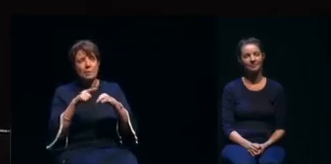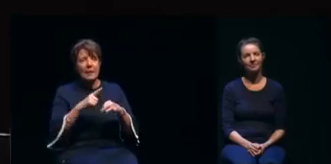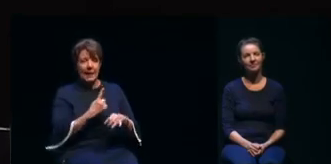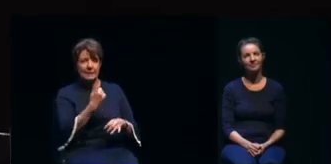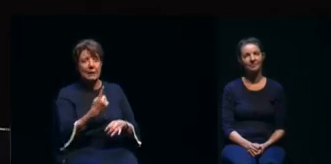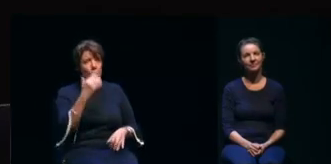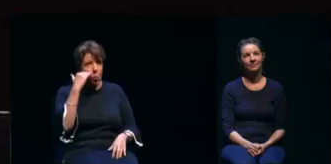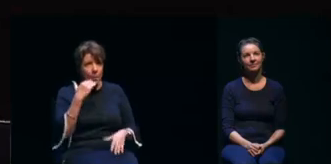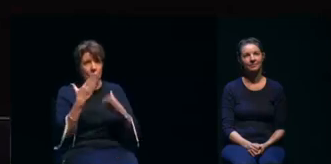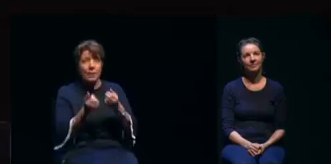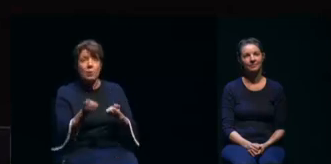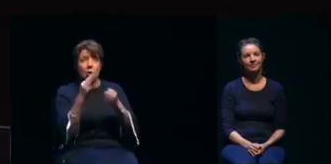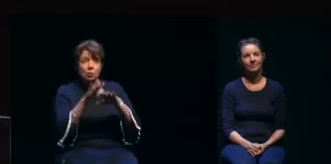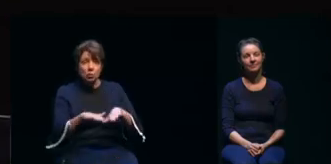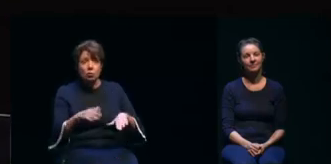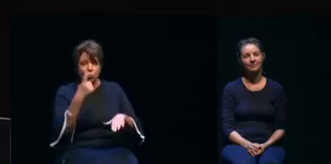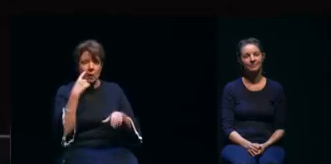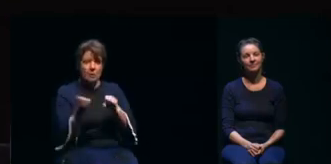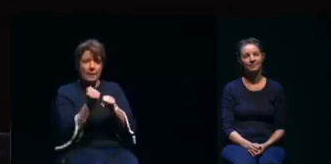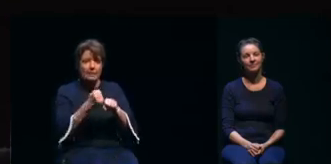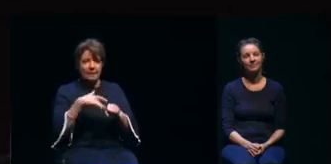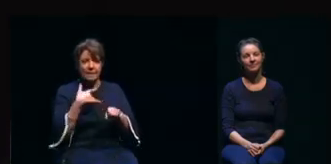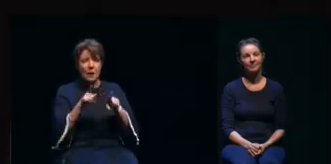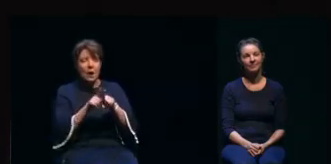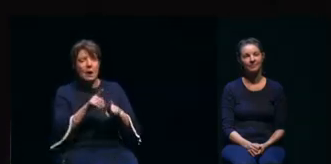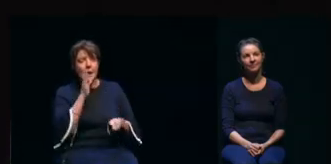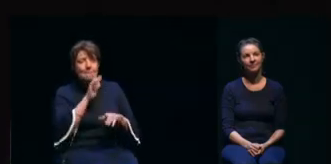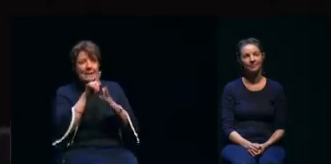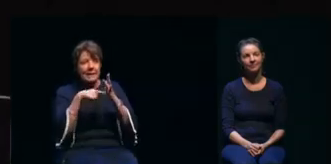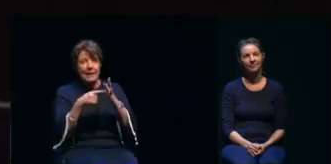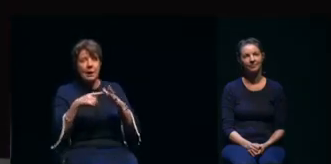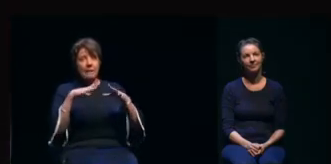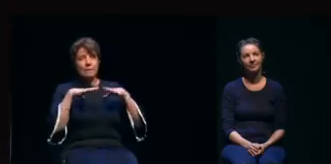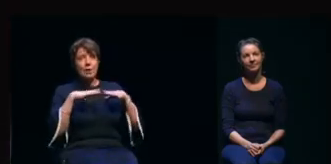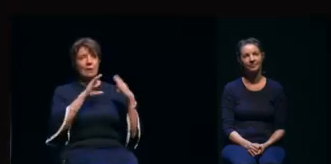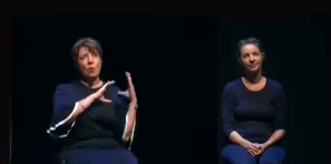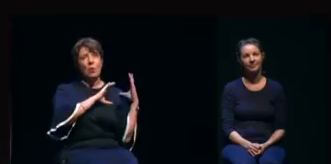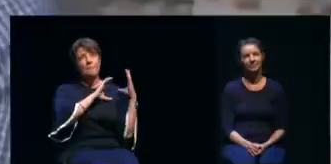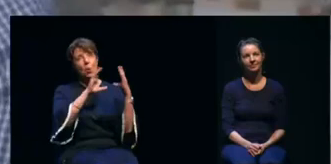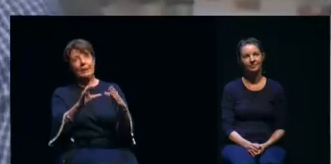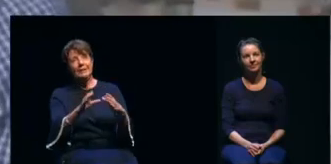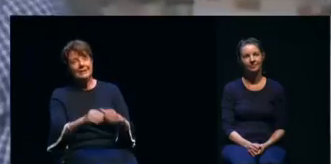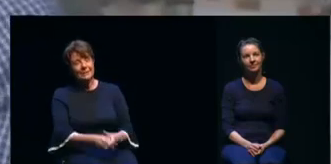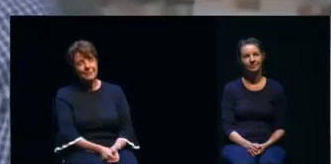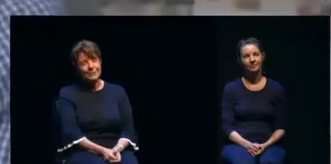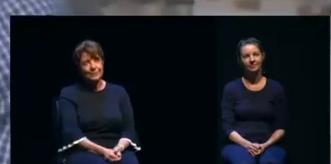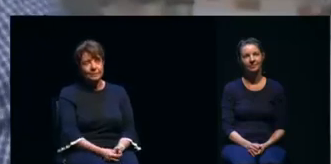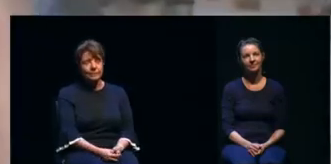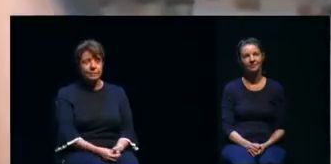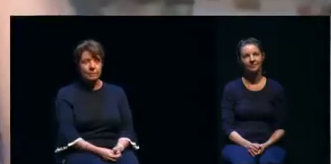with no kids and try to make me feel like I'm missing out? I'm free of all these burdens, she says.